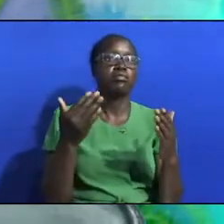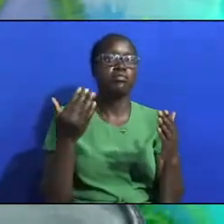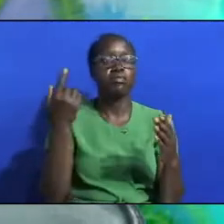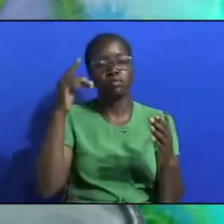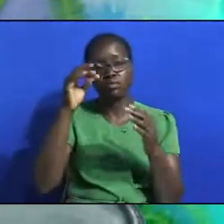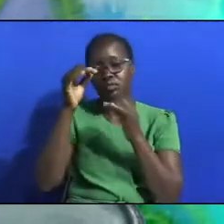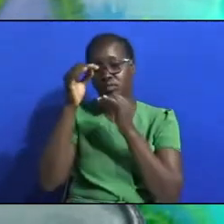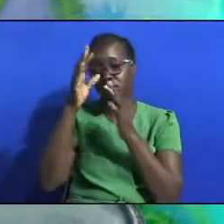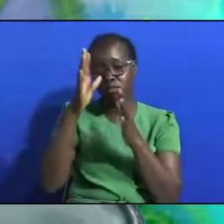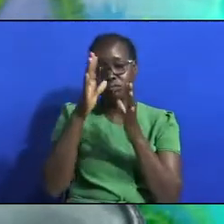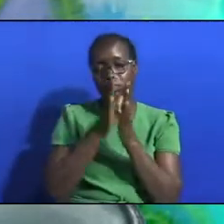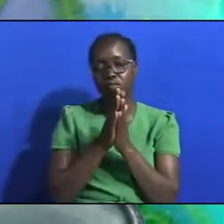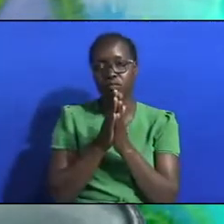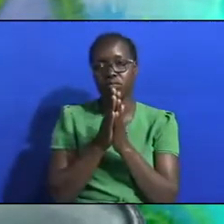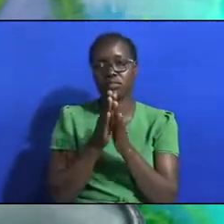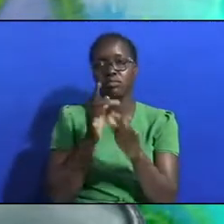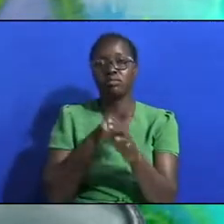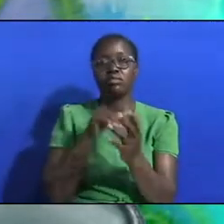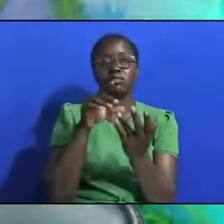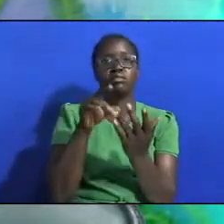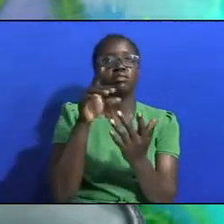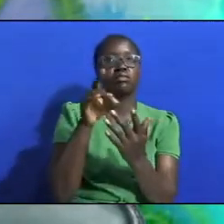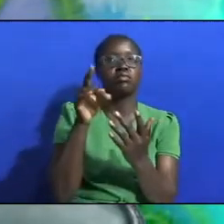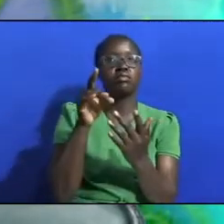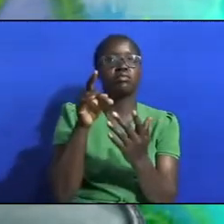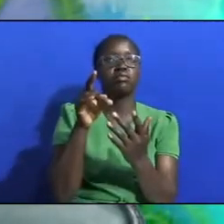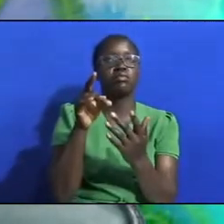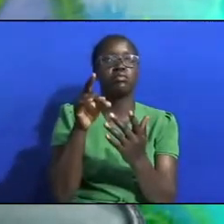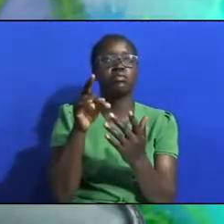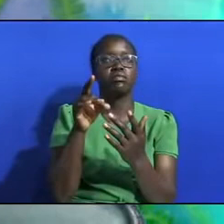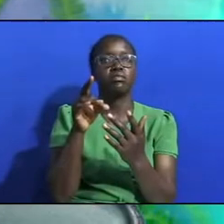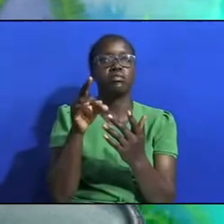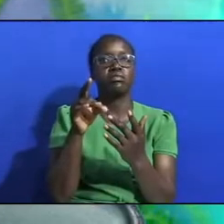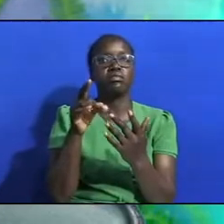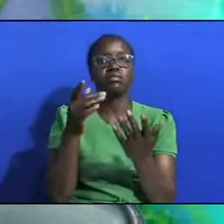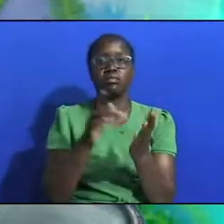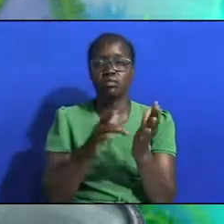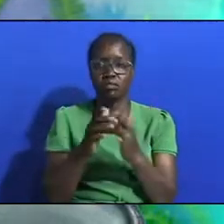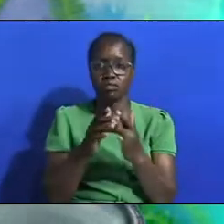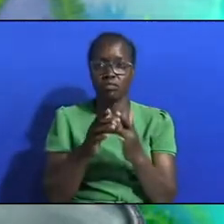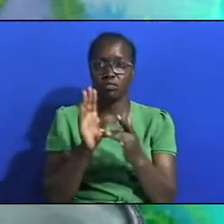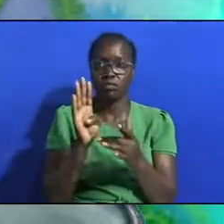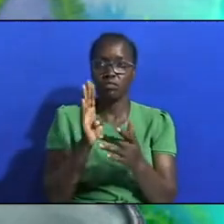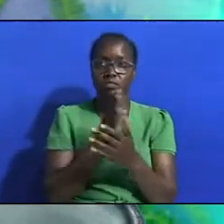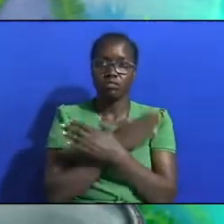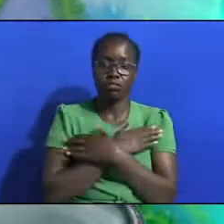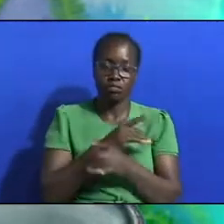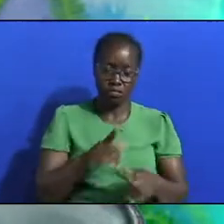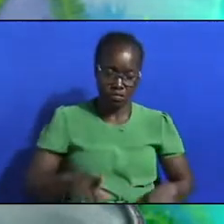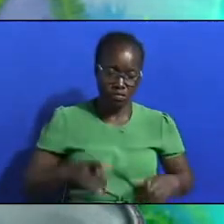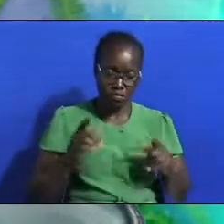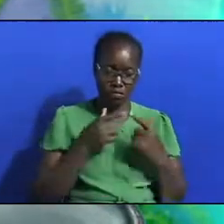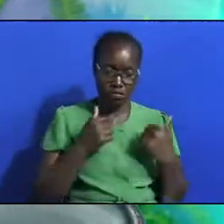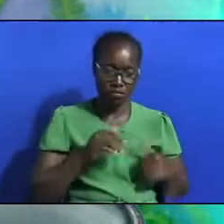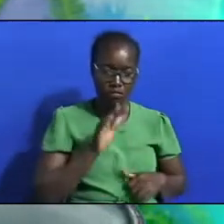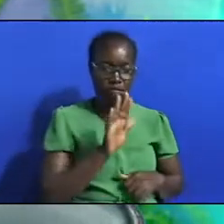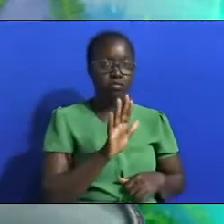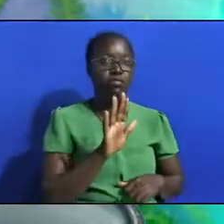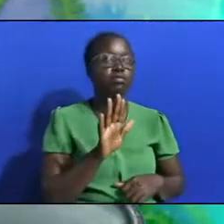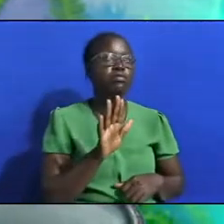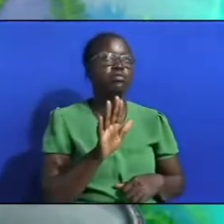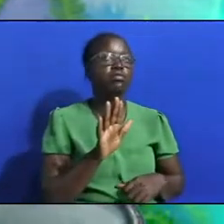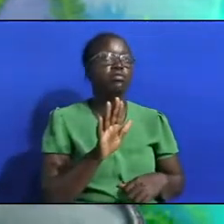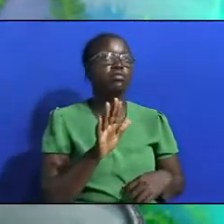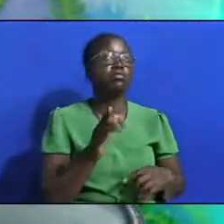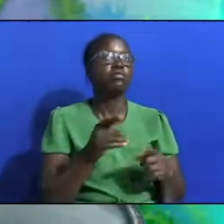for God. When you choose Jesus to be your friend, he comes and he lives in your heart. And